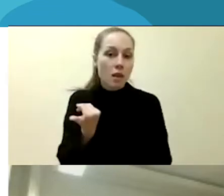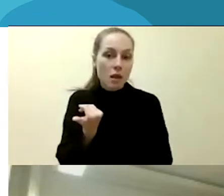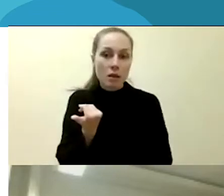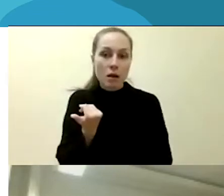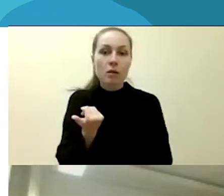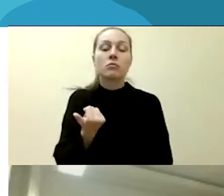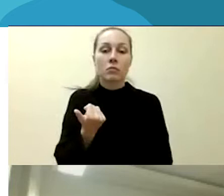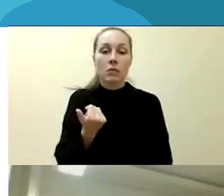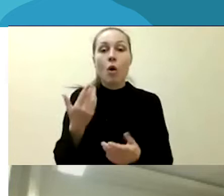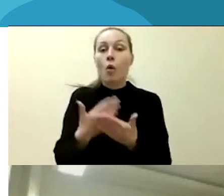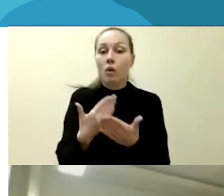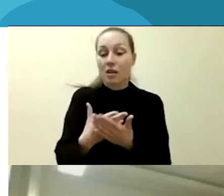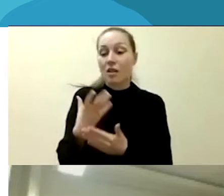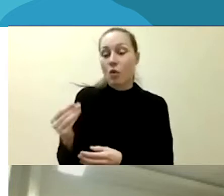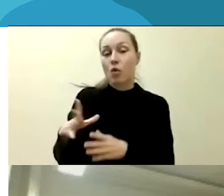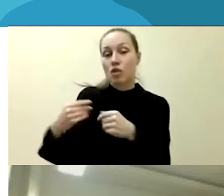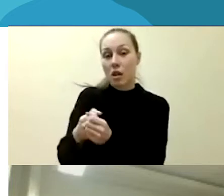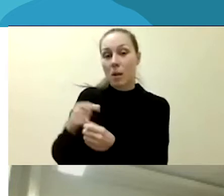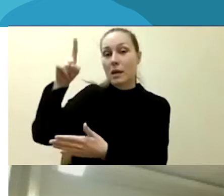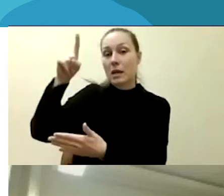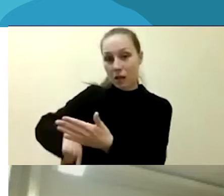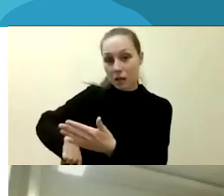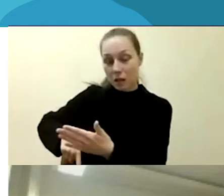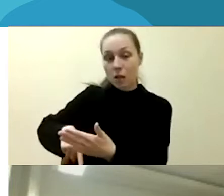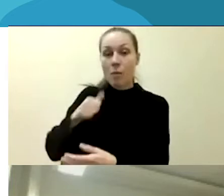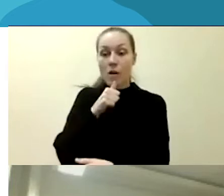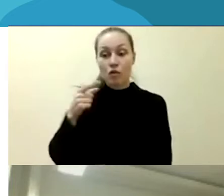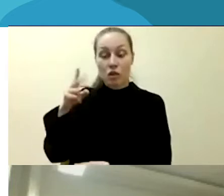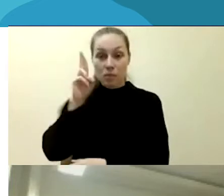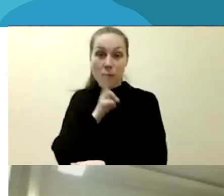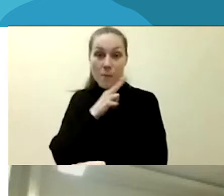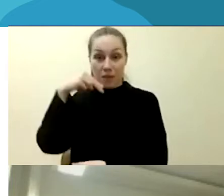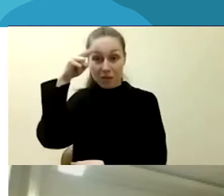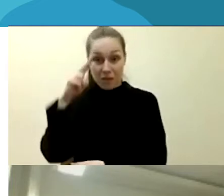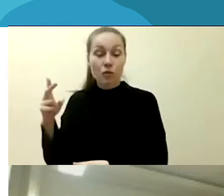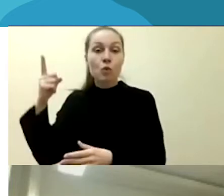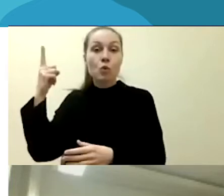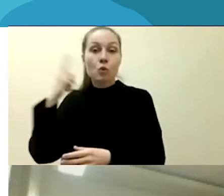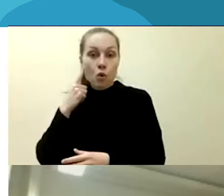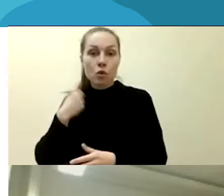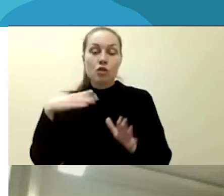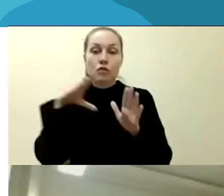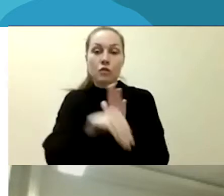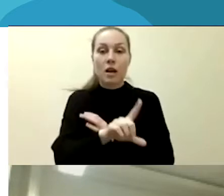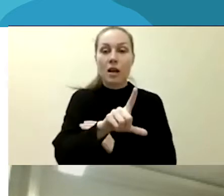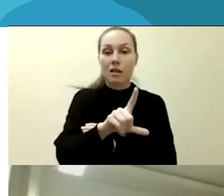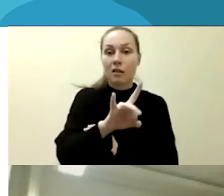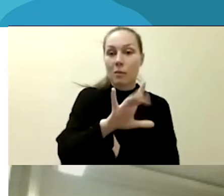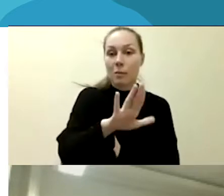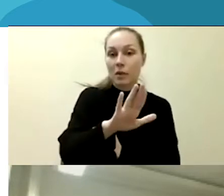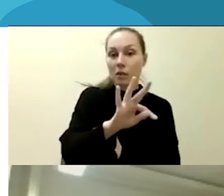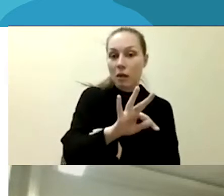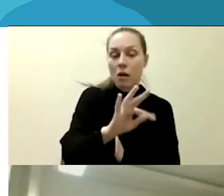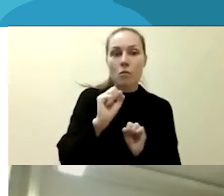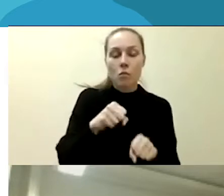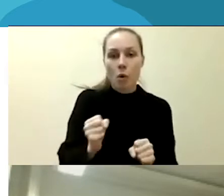they found out that you are LGBT, then it could be very dangerous for you. And if you are